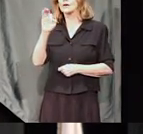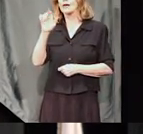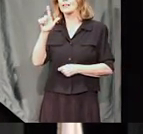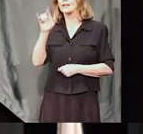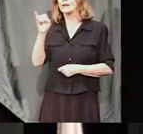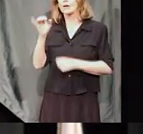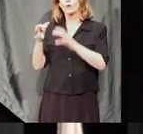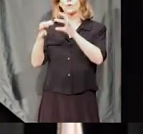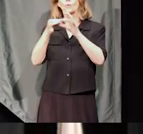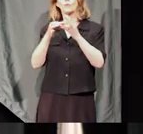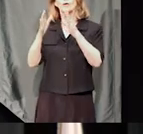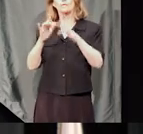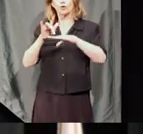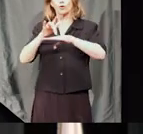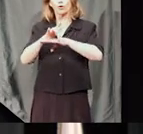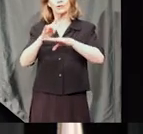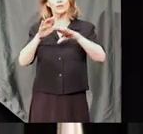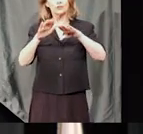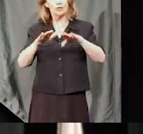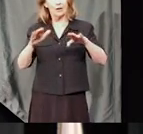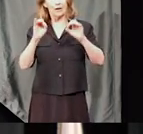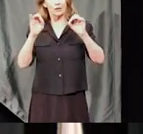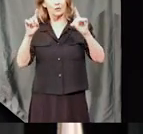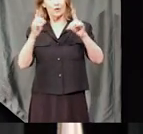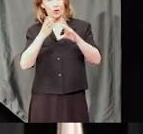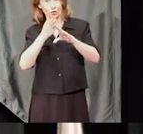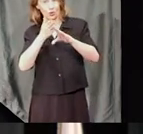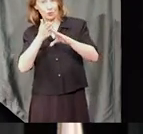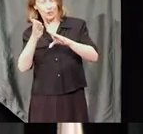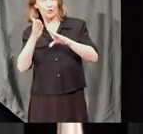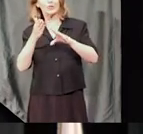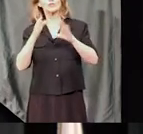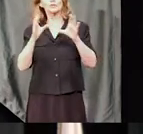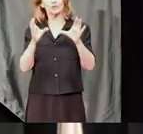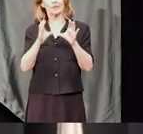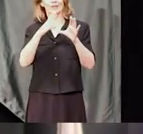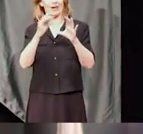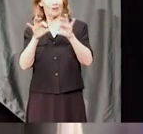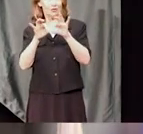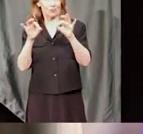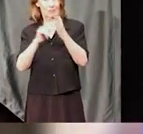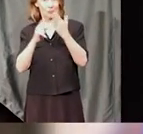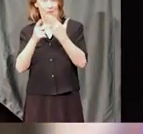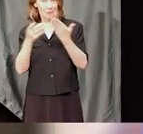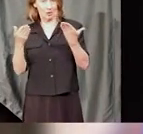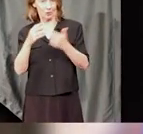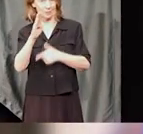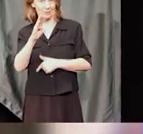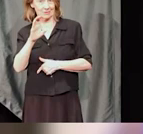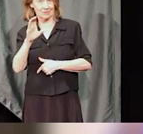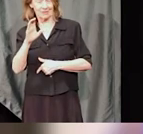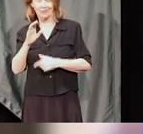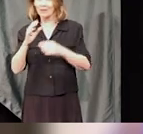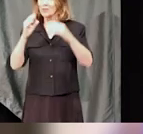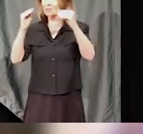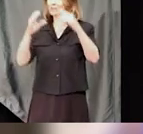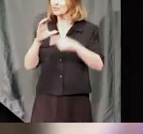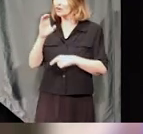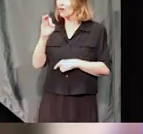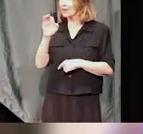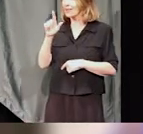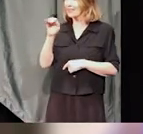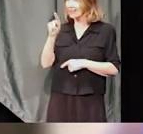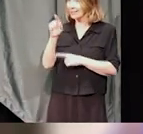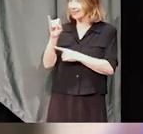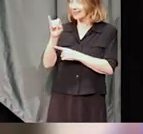Childhood Education Career Certificate and Degree Programs at Bristol Community College. Professor Cardelli, on behalf of the